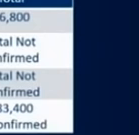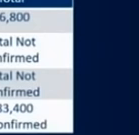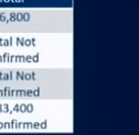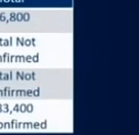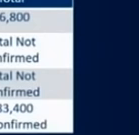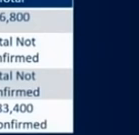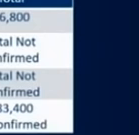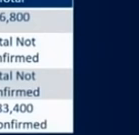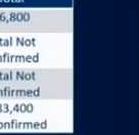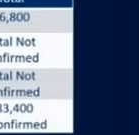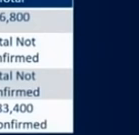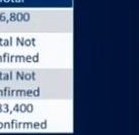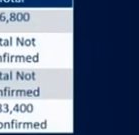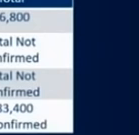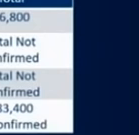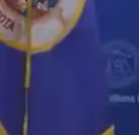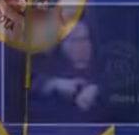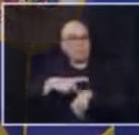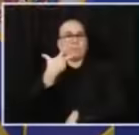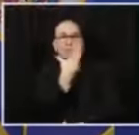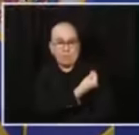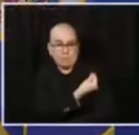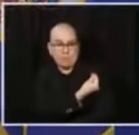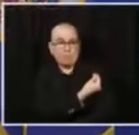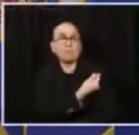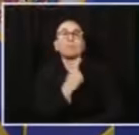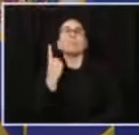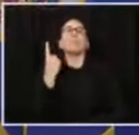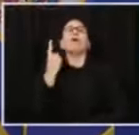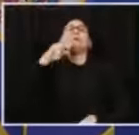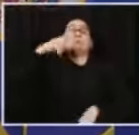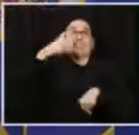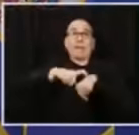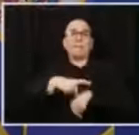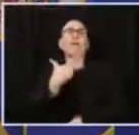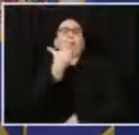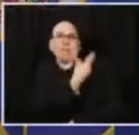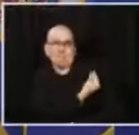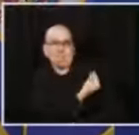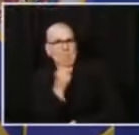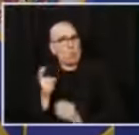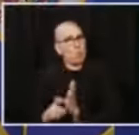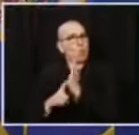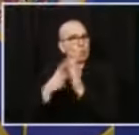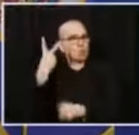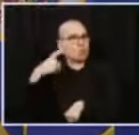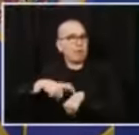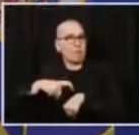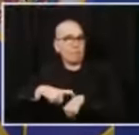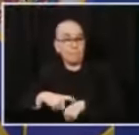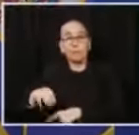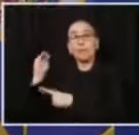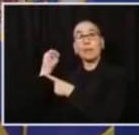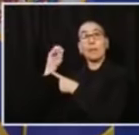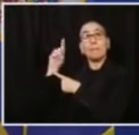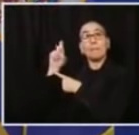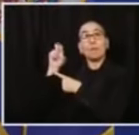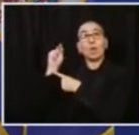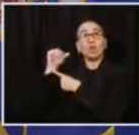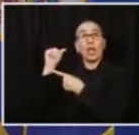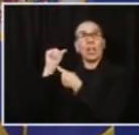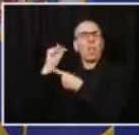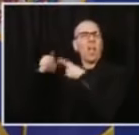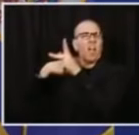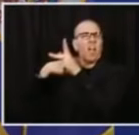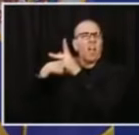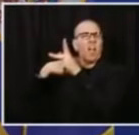dosages over a set period of time. The difference is Moderna ships a little differently, and because it is not as ultra cold storage,